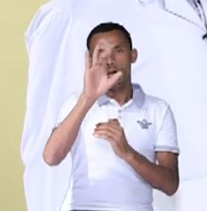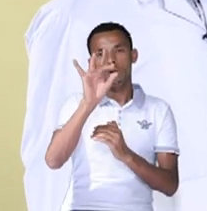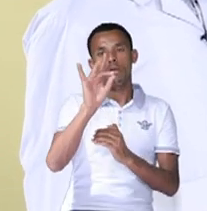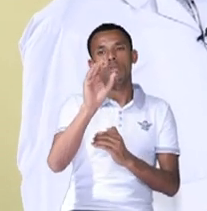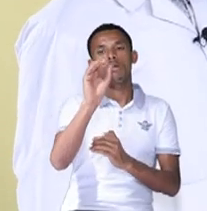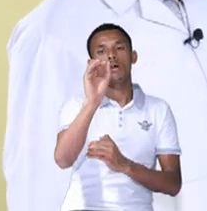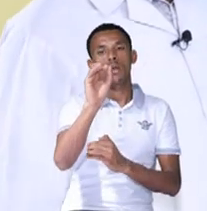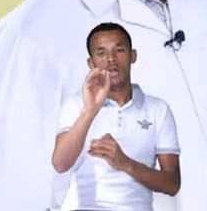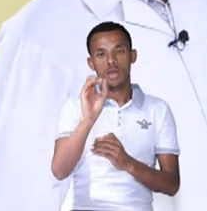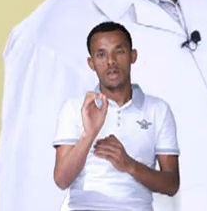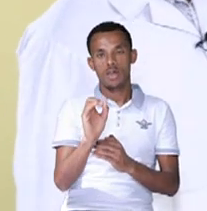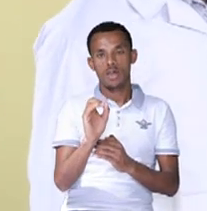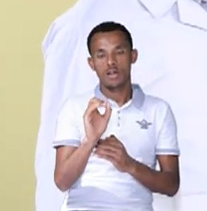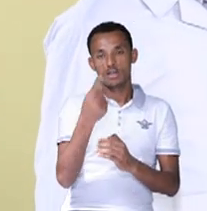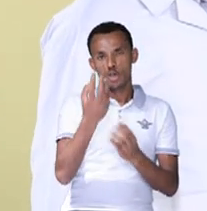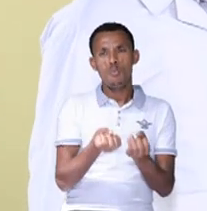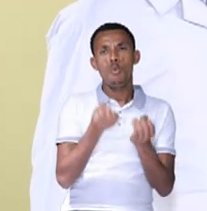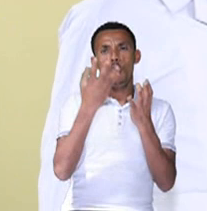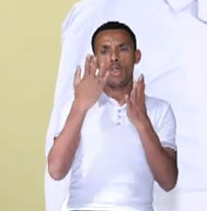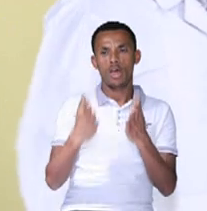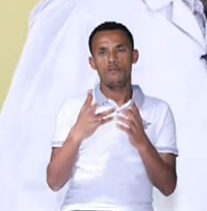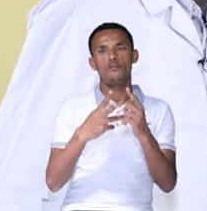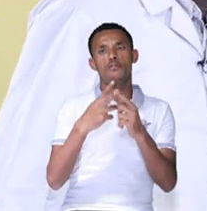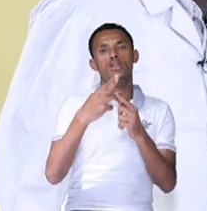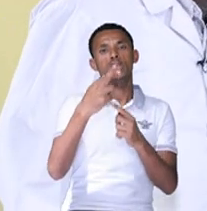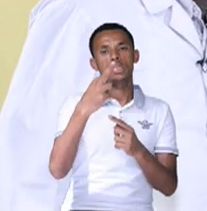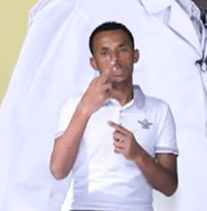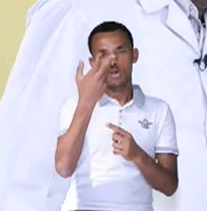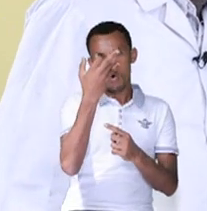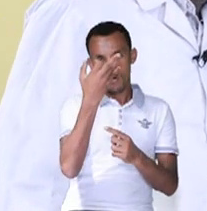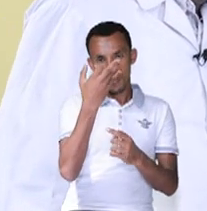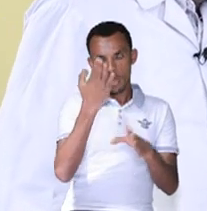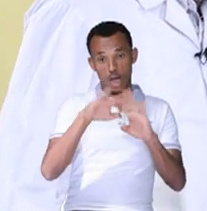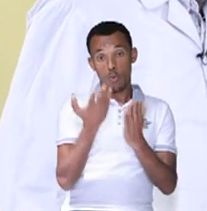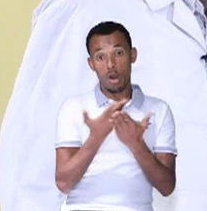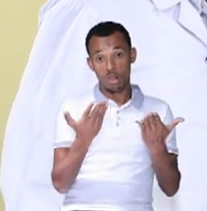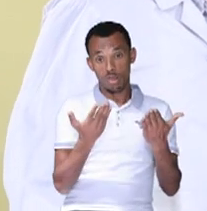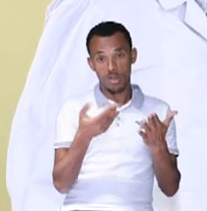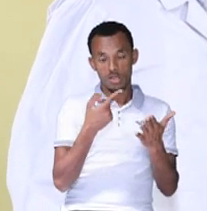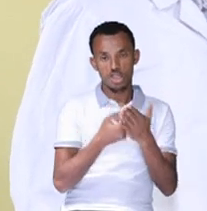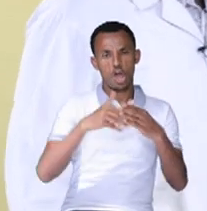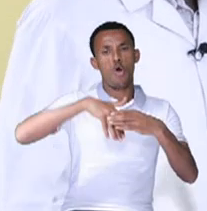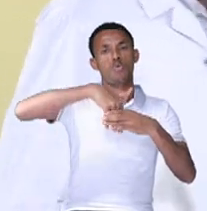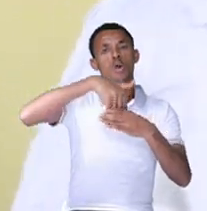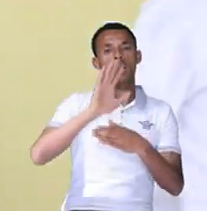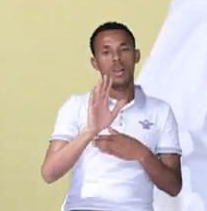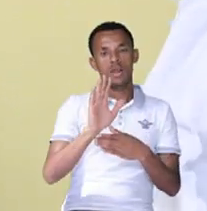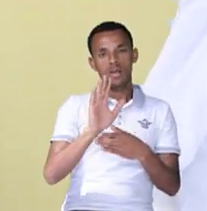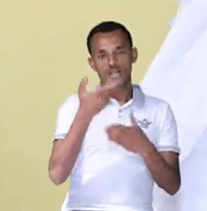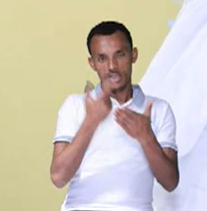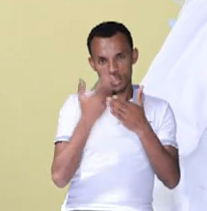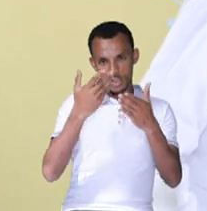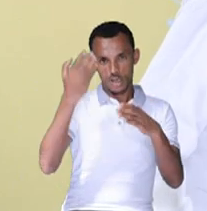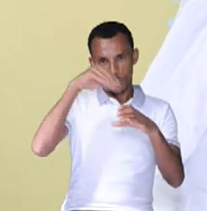degrees. The polygon, the vertex of the vertex is inward. This is outward. Again, this